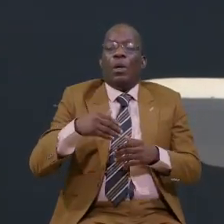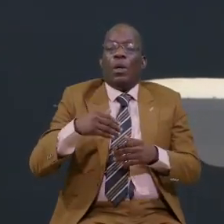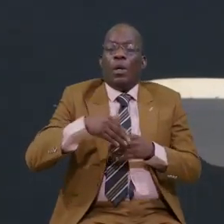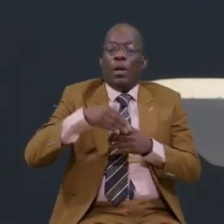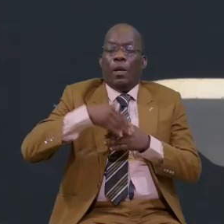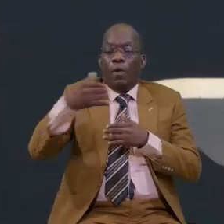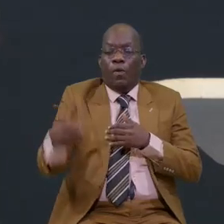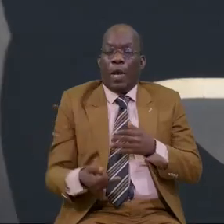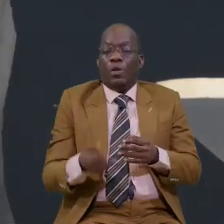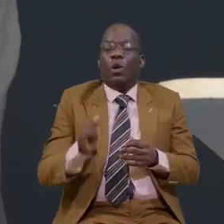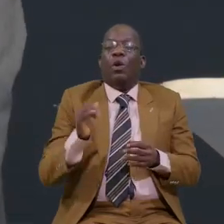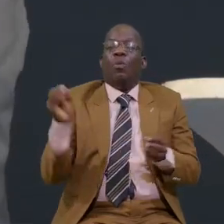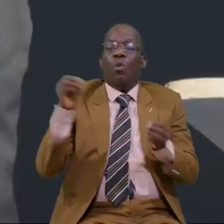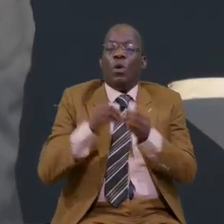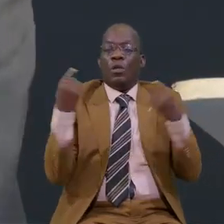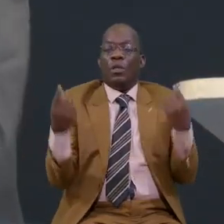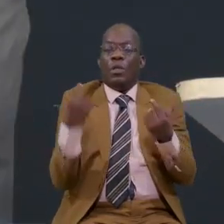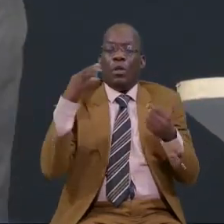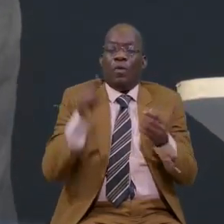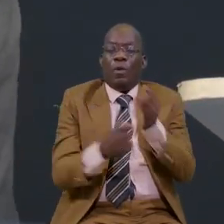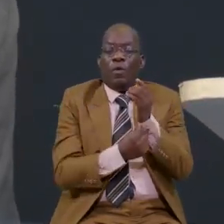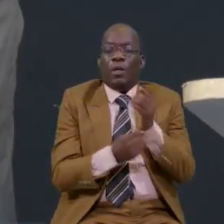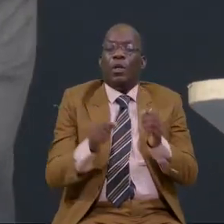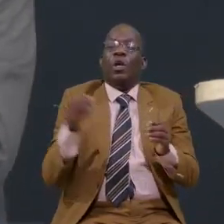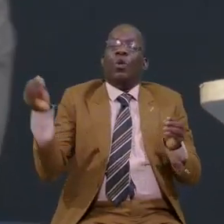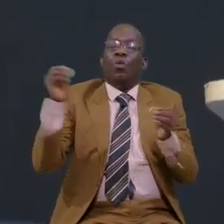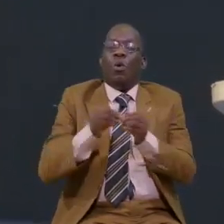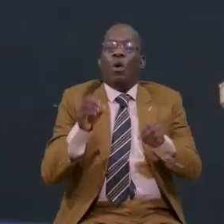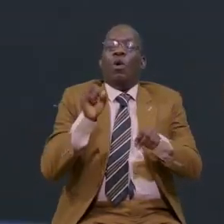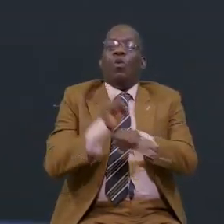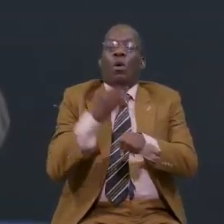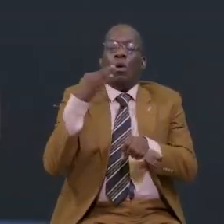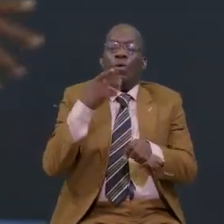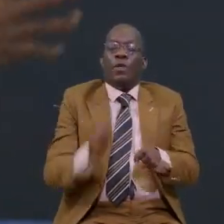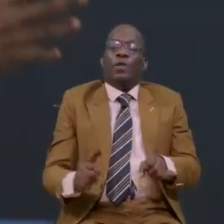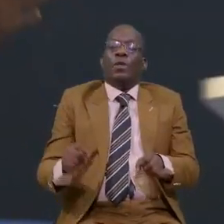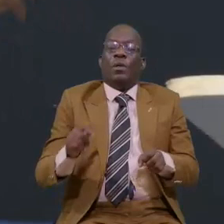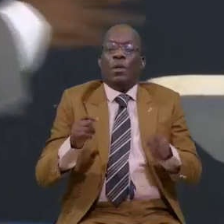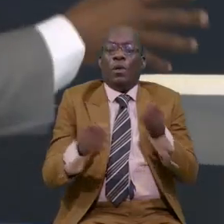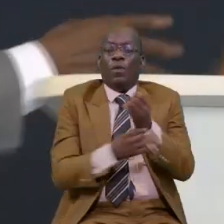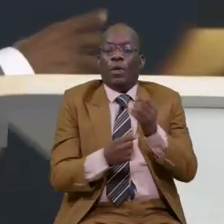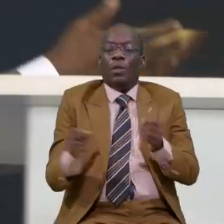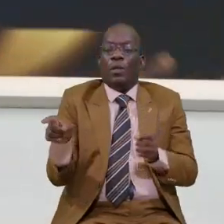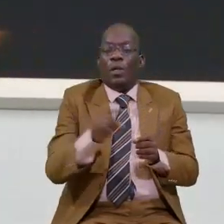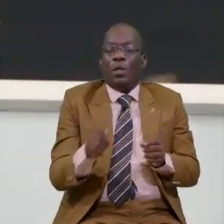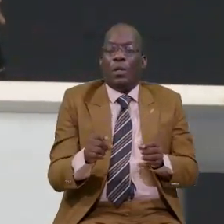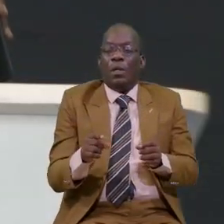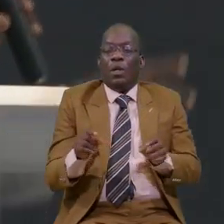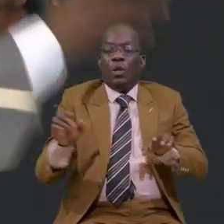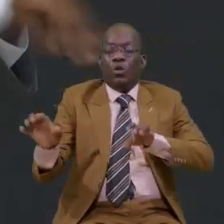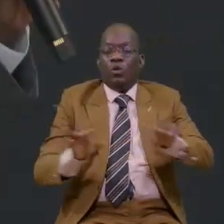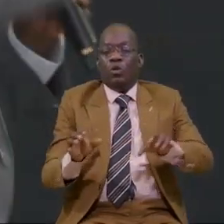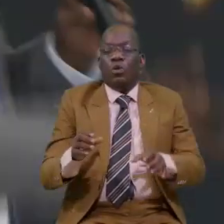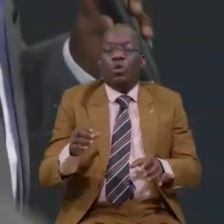invite more activities of the flesh. And when they finish all the throwing buttocks and throwing things